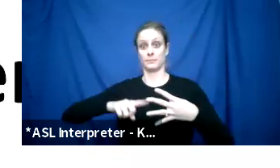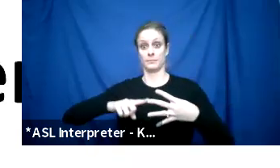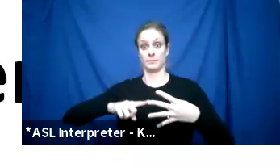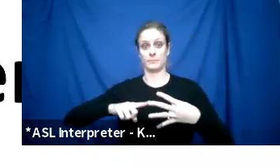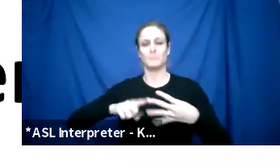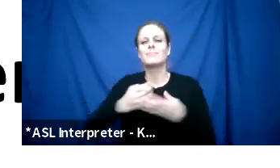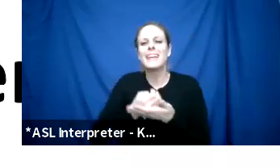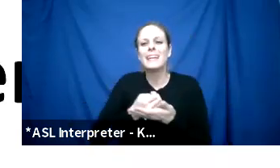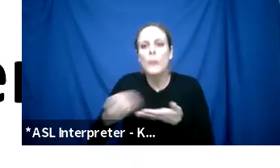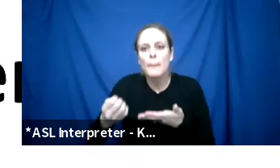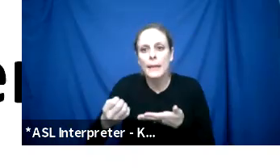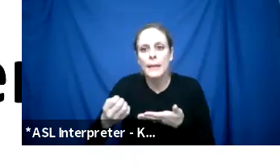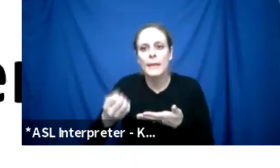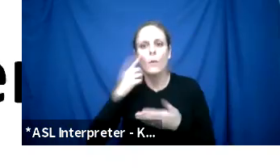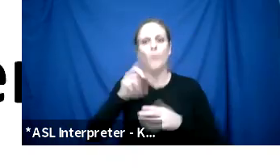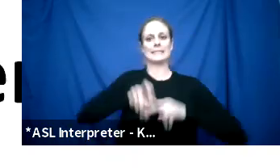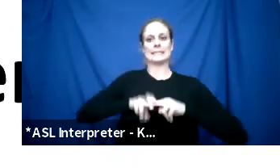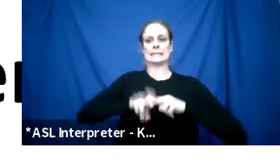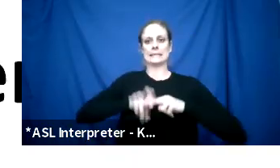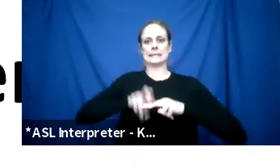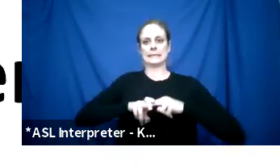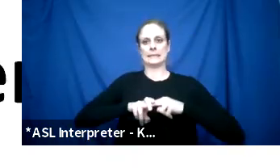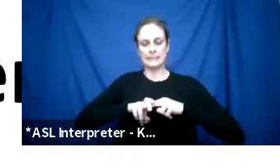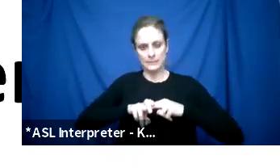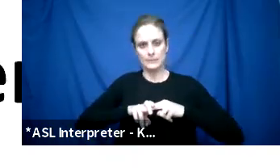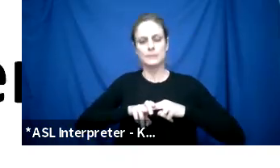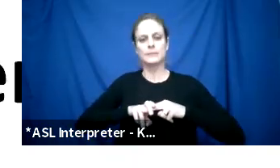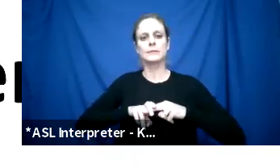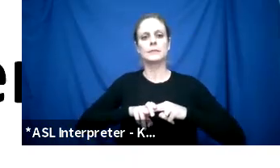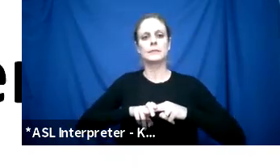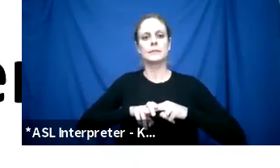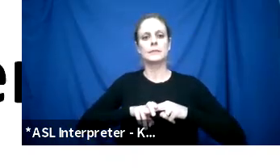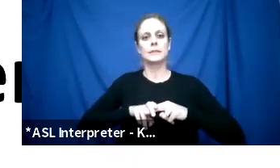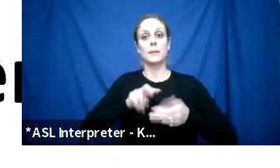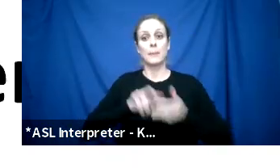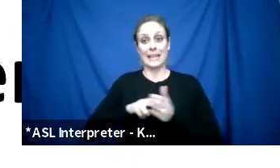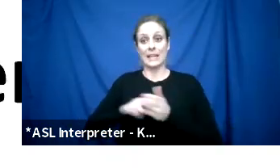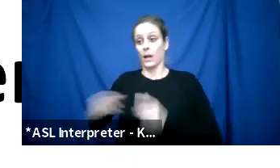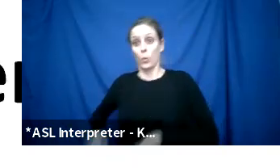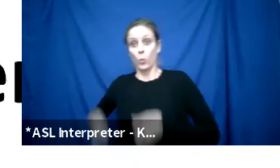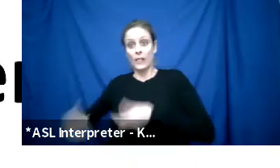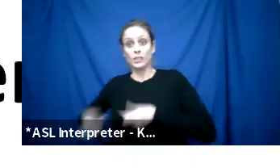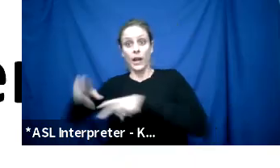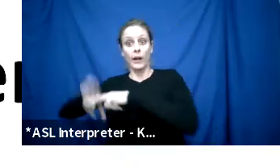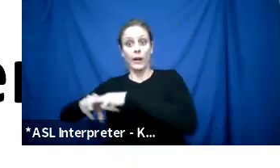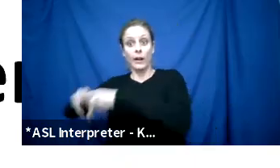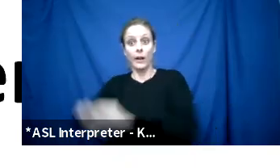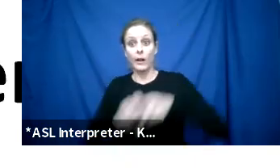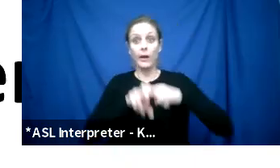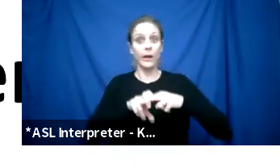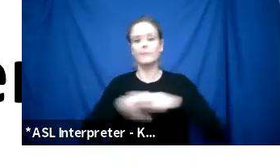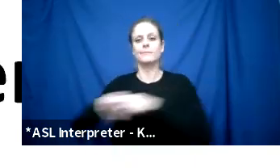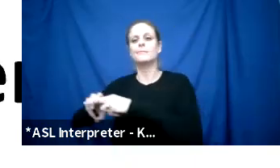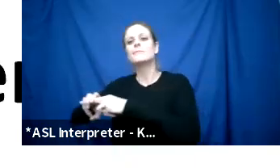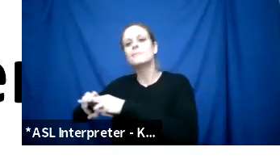is used in a seated position, and that is seated on the equipment and not seated in a wheelchair. So I'll talk